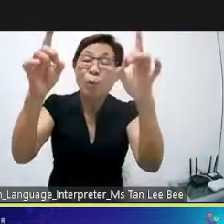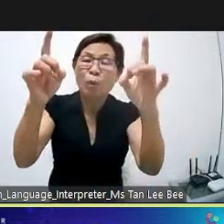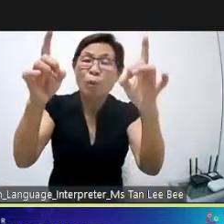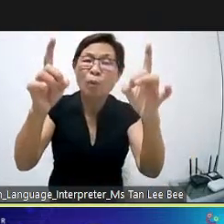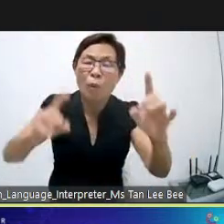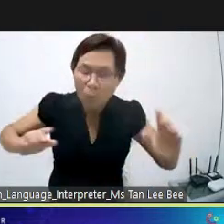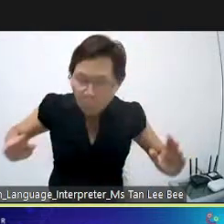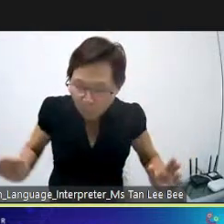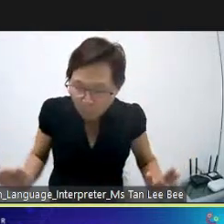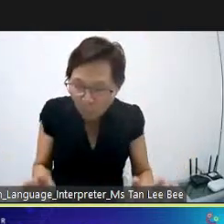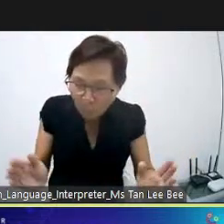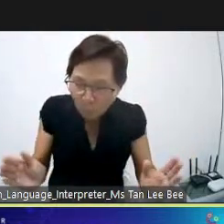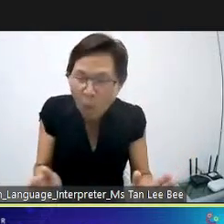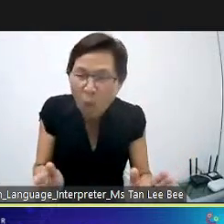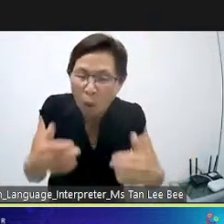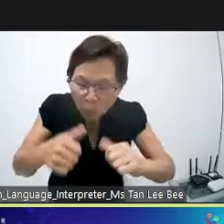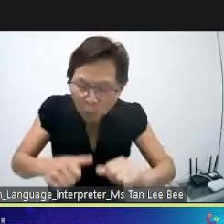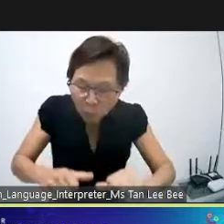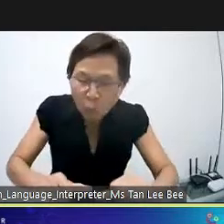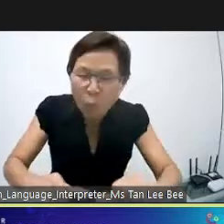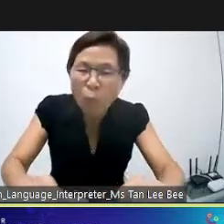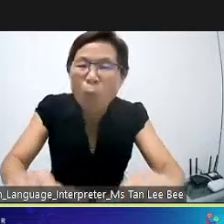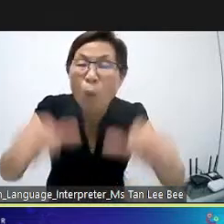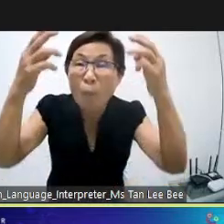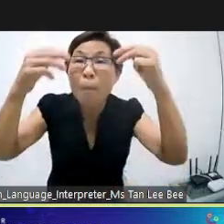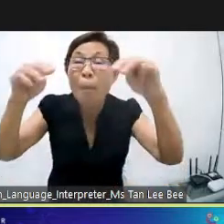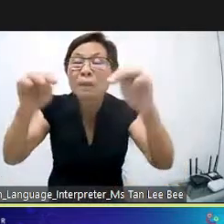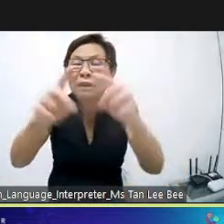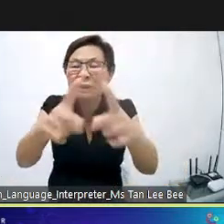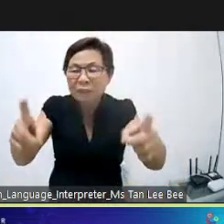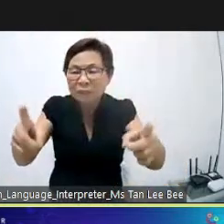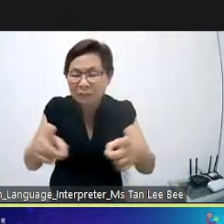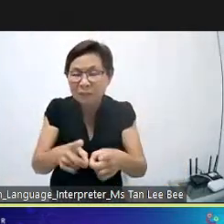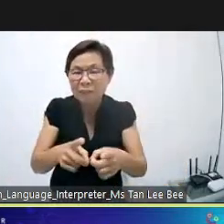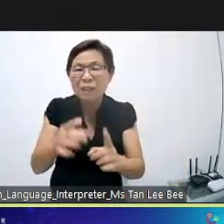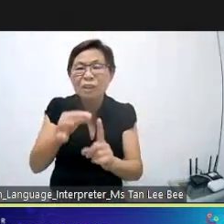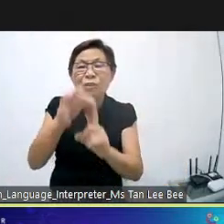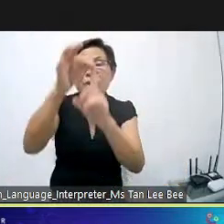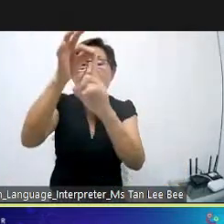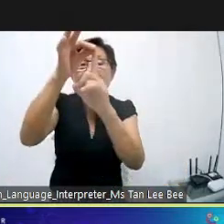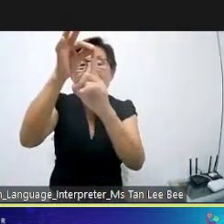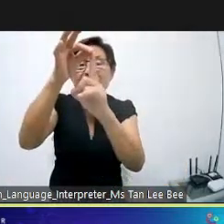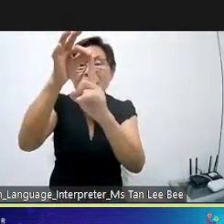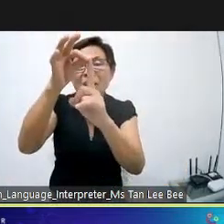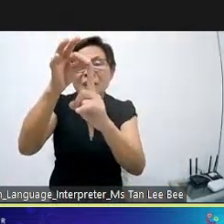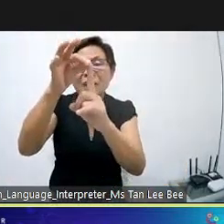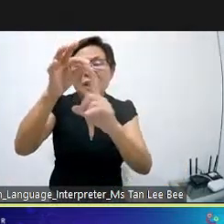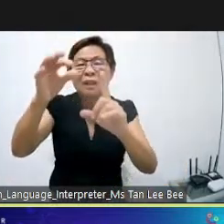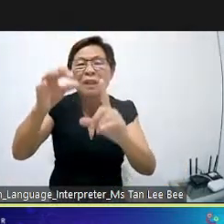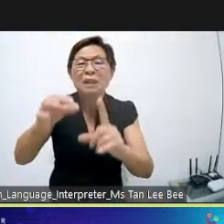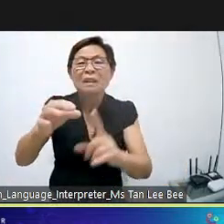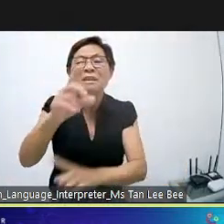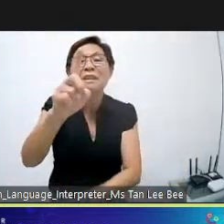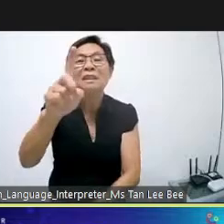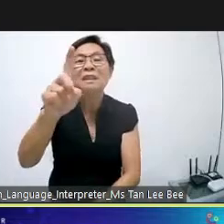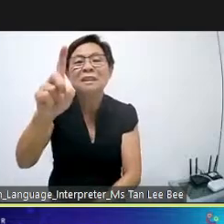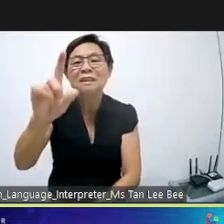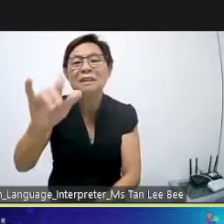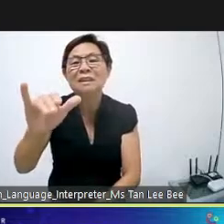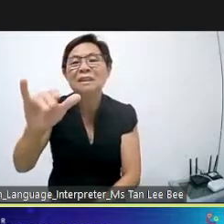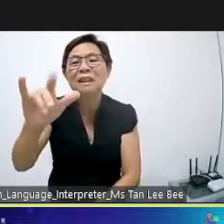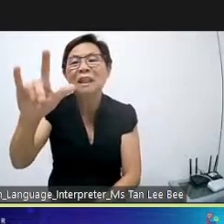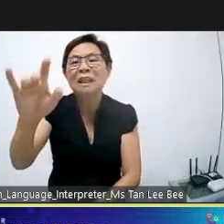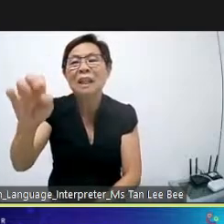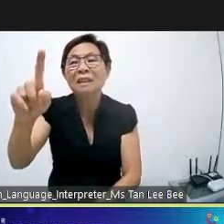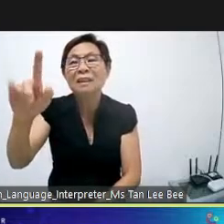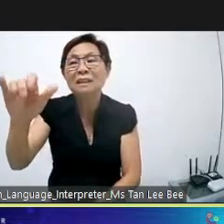motivated him to pursue a master's degree specializing in intellectual disabilities at the Philippine Normal University and a doctorate